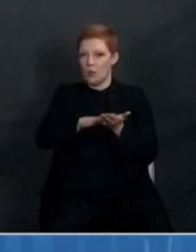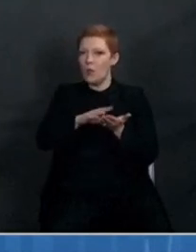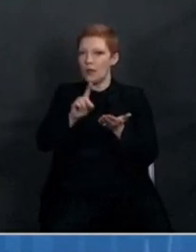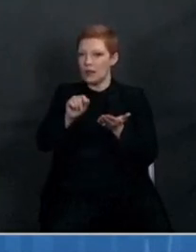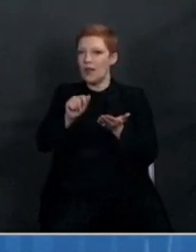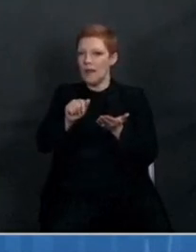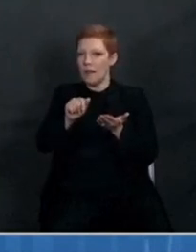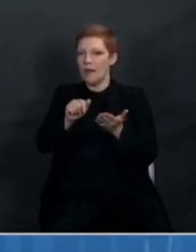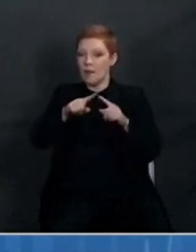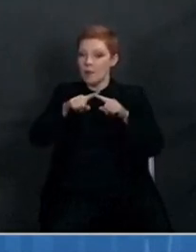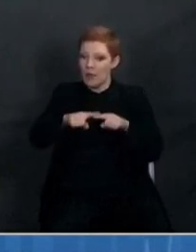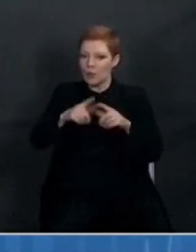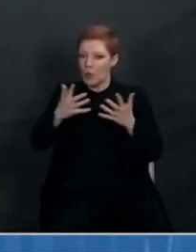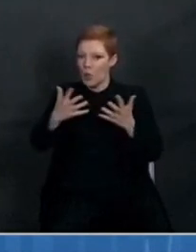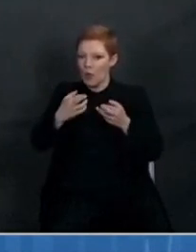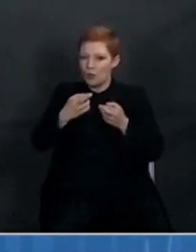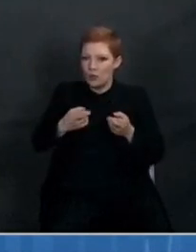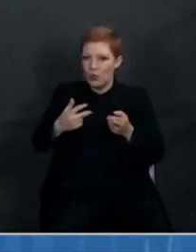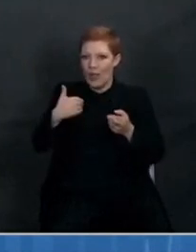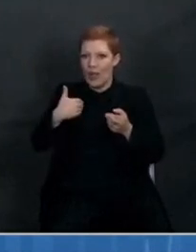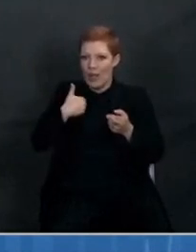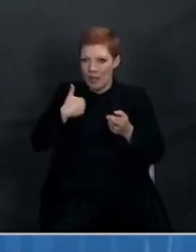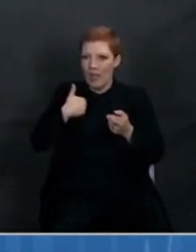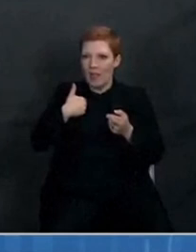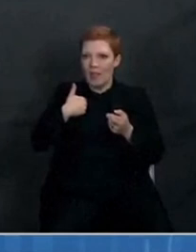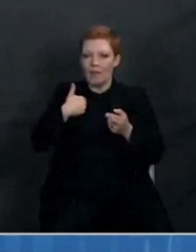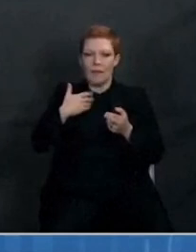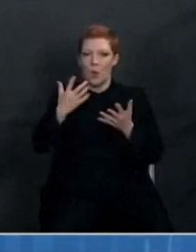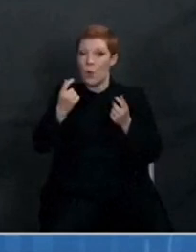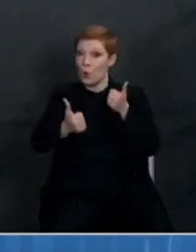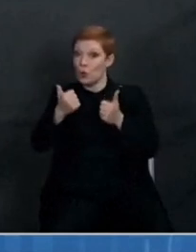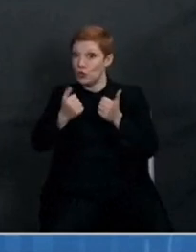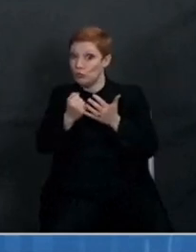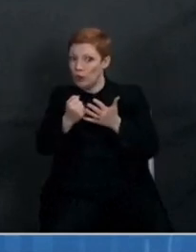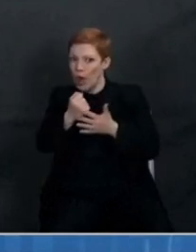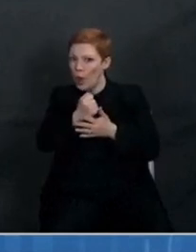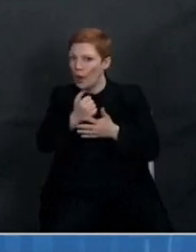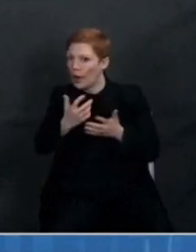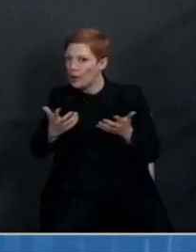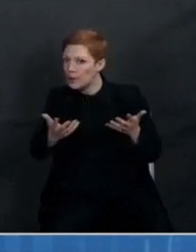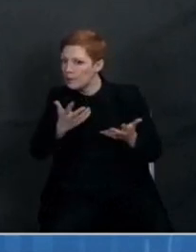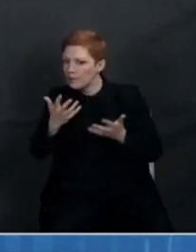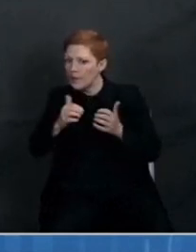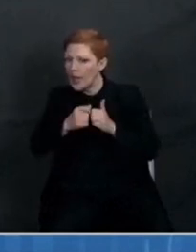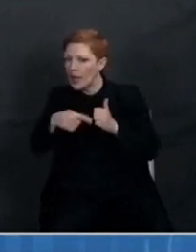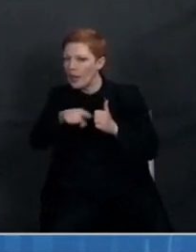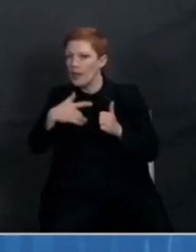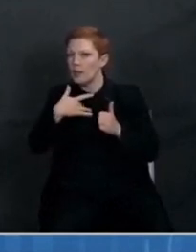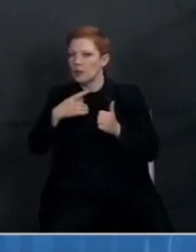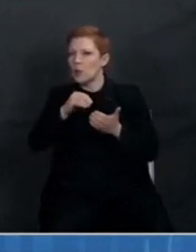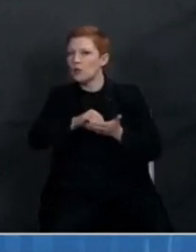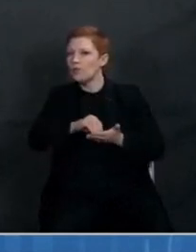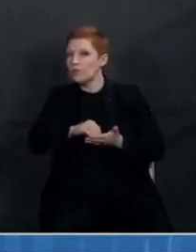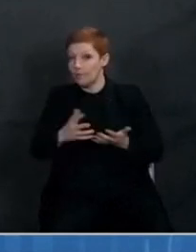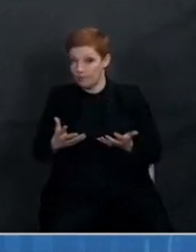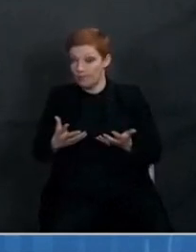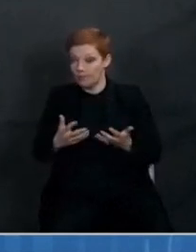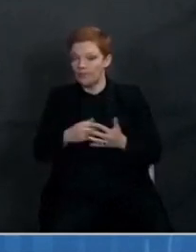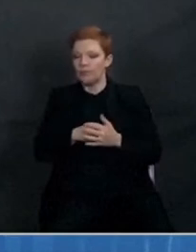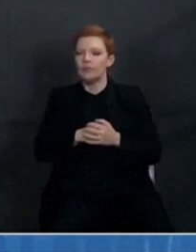places based on resources and how much equity is prioritized. So our hospitalization data still has nearly a quarter of race